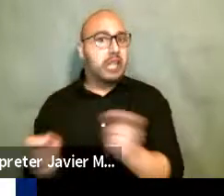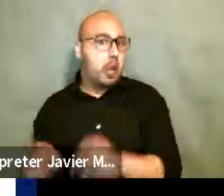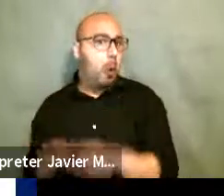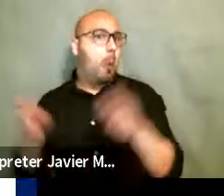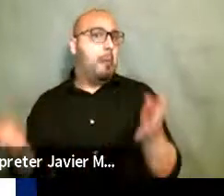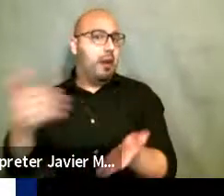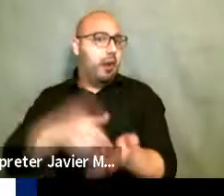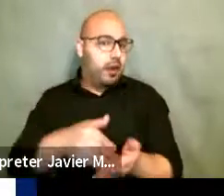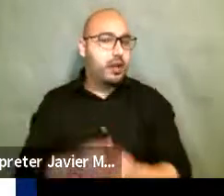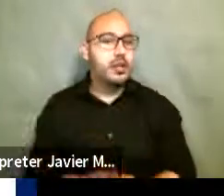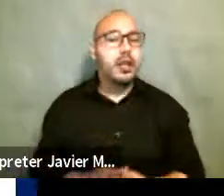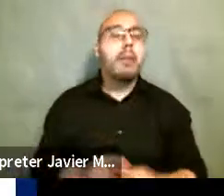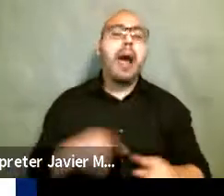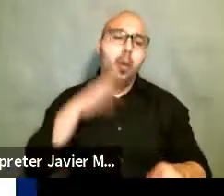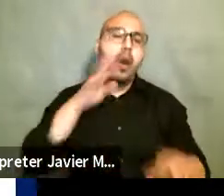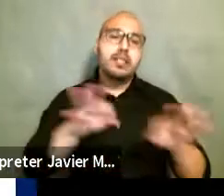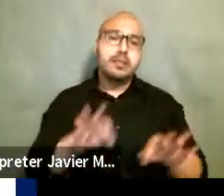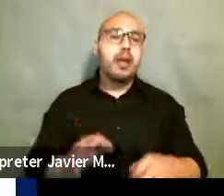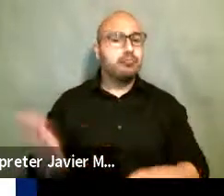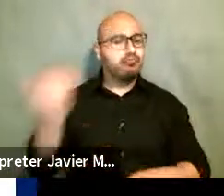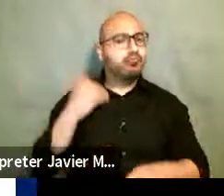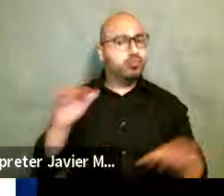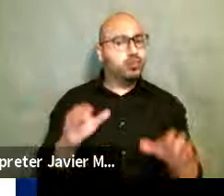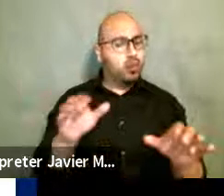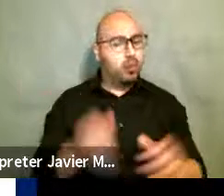tell you what we used to do in the past.